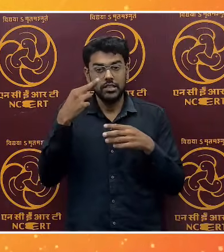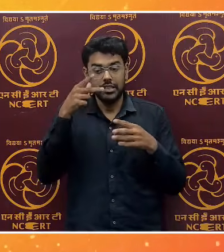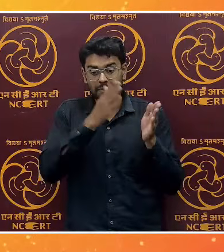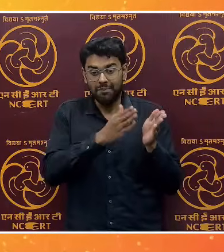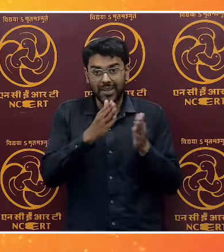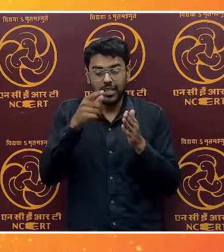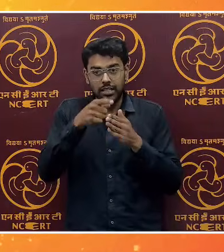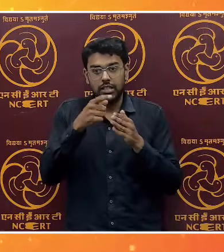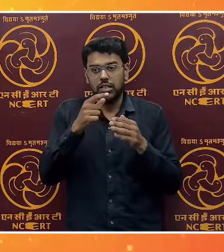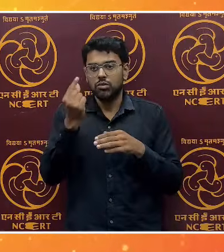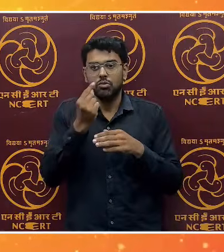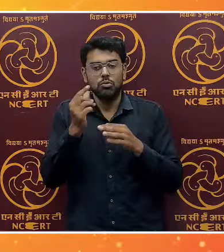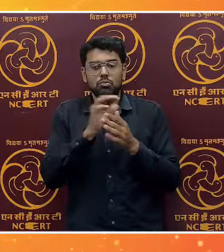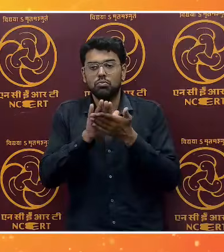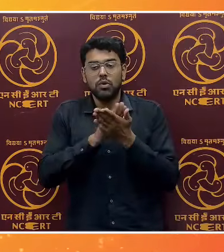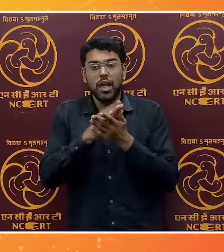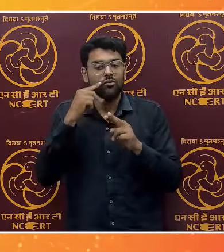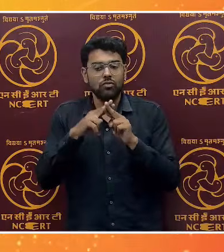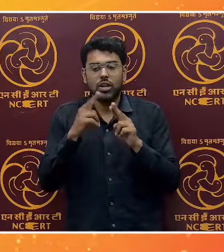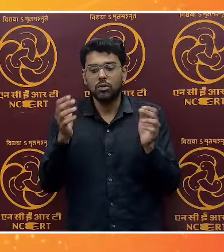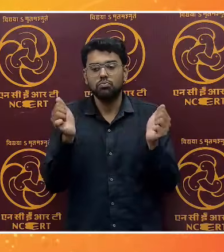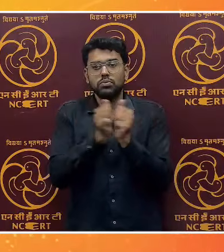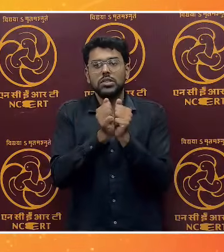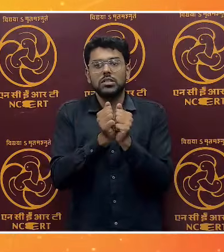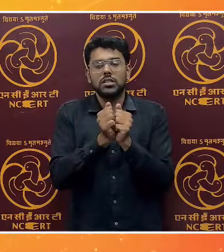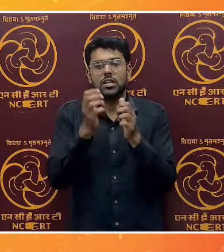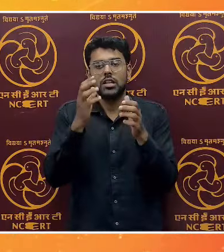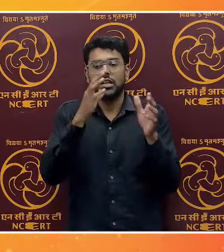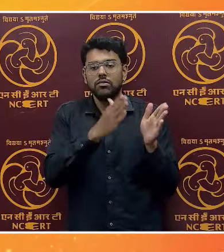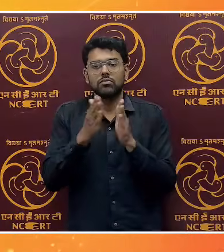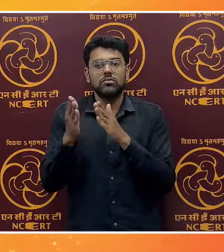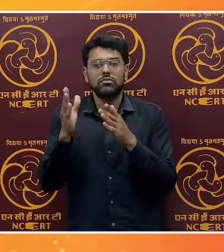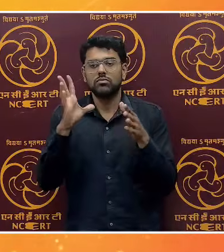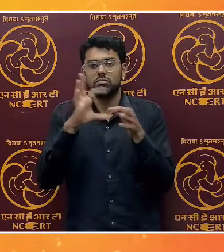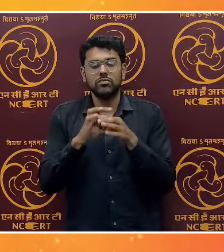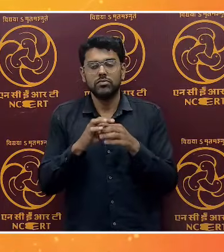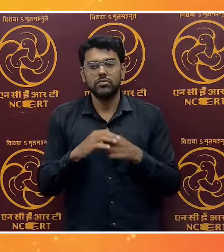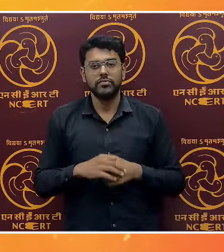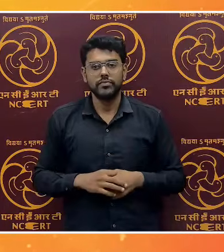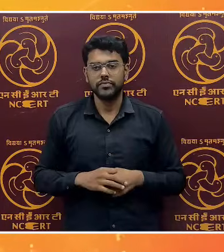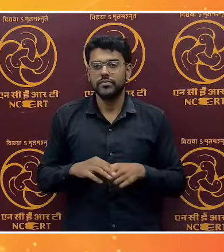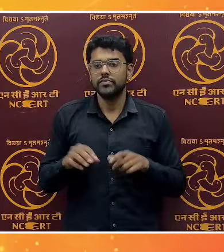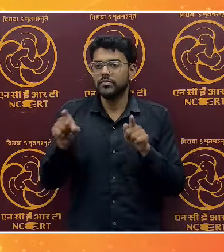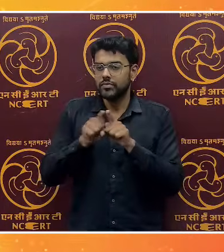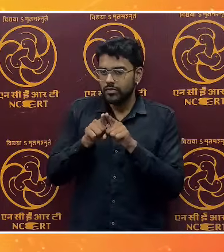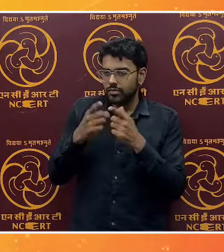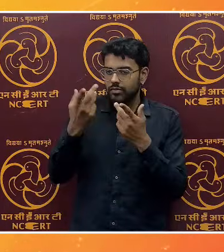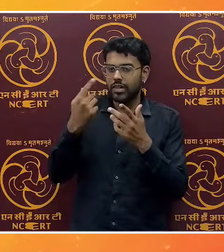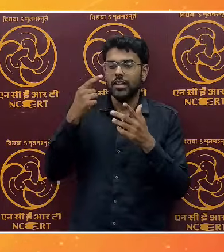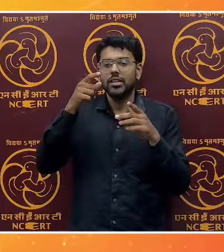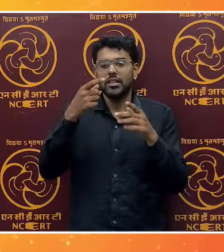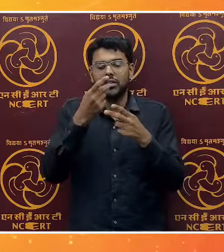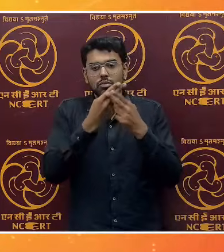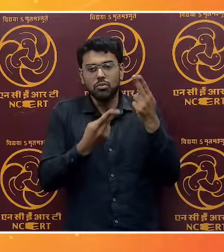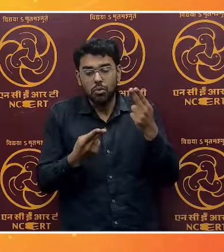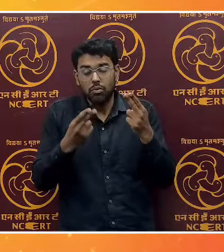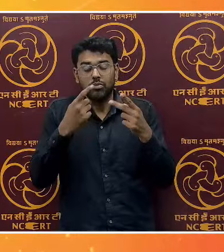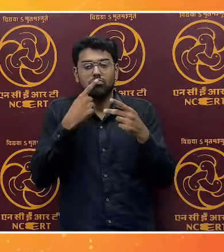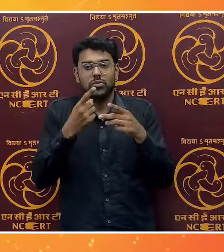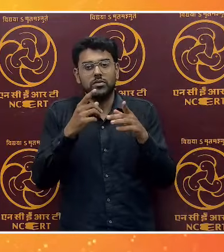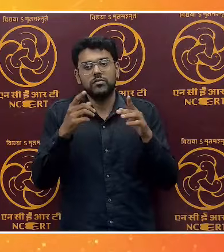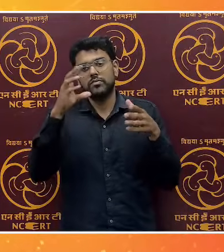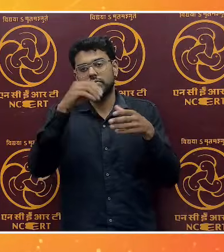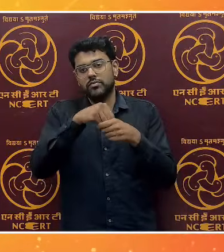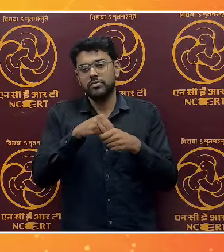are of no use because if there is no They're not storytelling, even in sequence yeah, at times. yes, so that sequence, that storytelling is must be there.